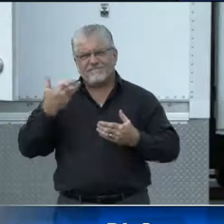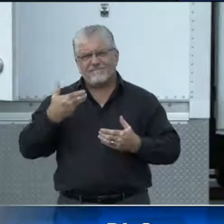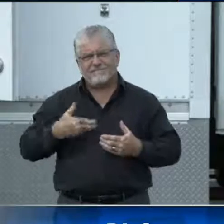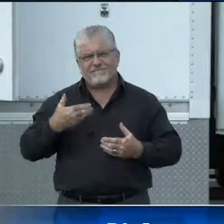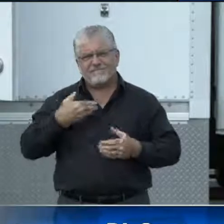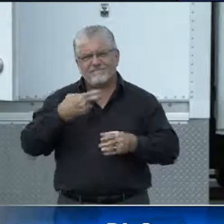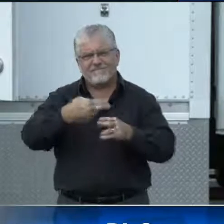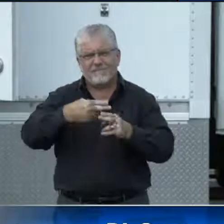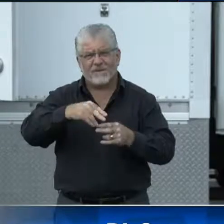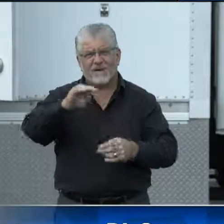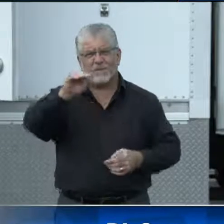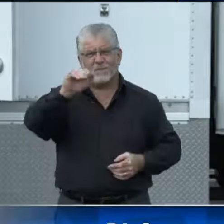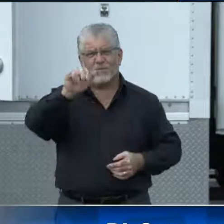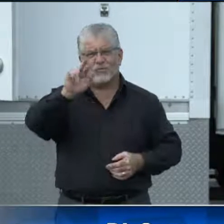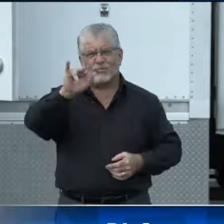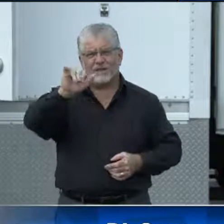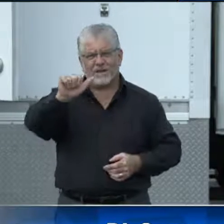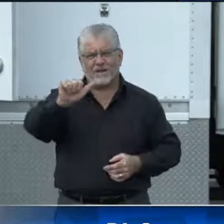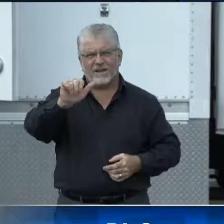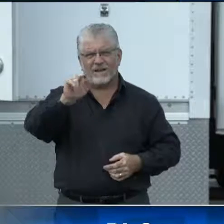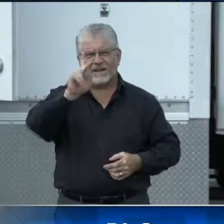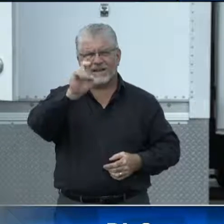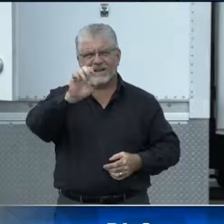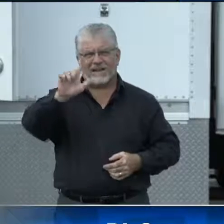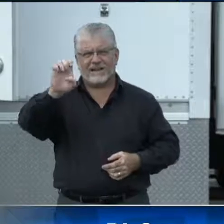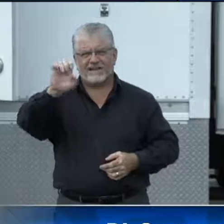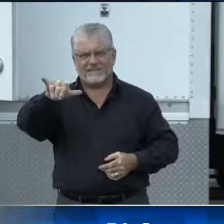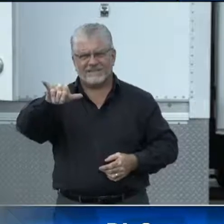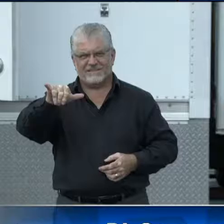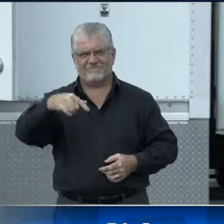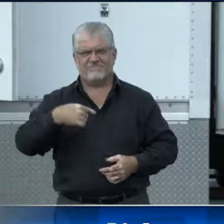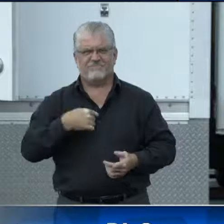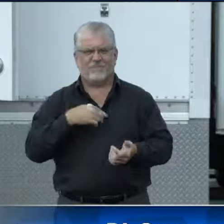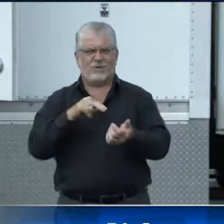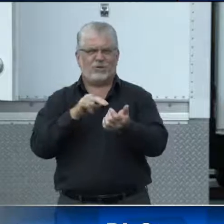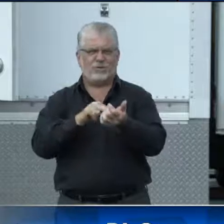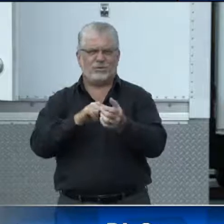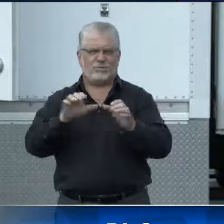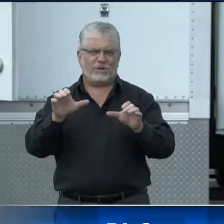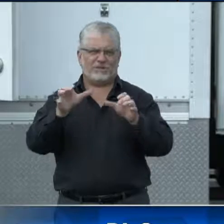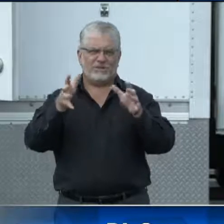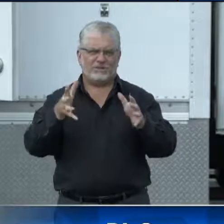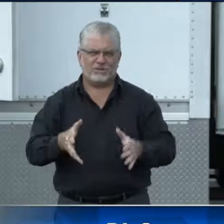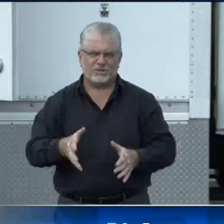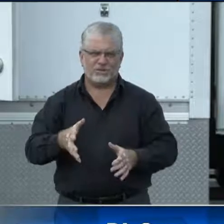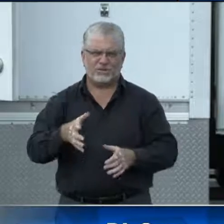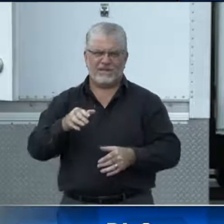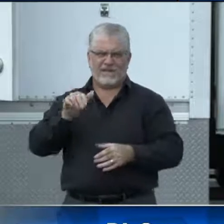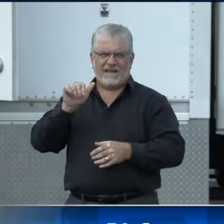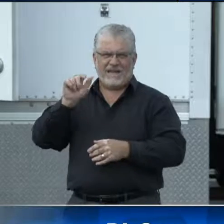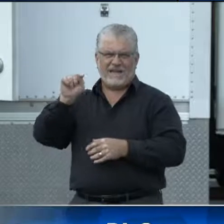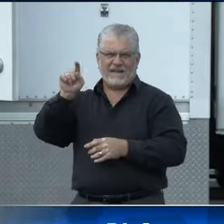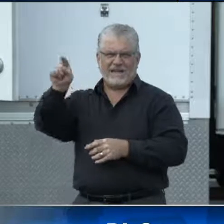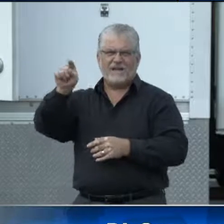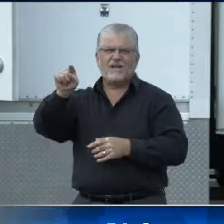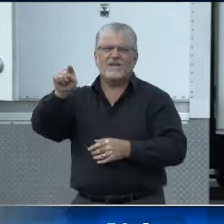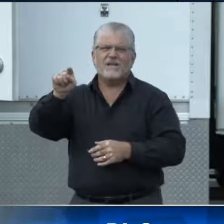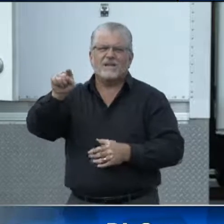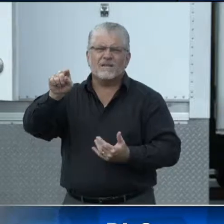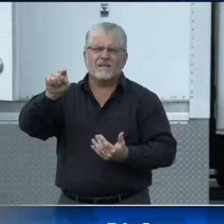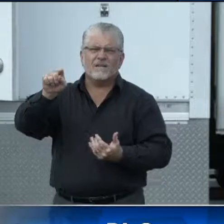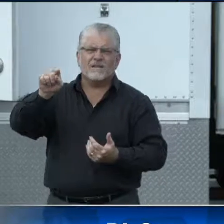Maria Kelley. I am a nurse practitioner at the Welsh Mountain Health Center. Today,